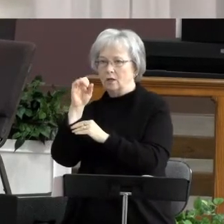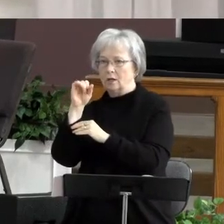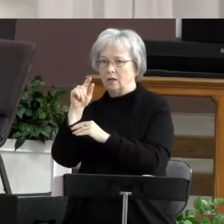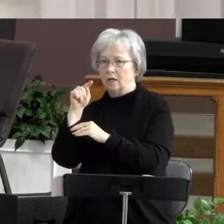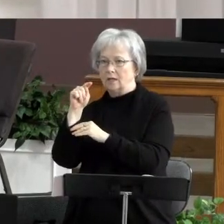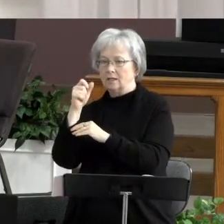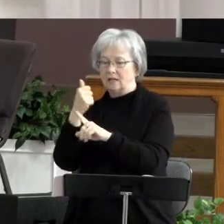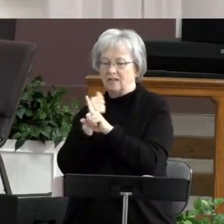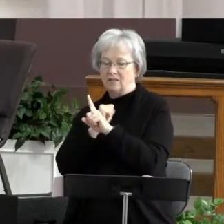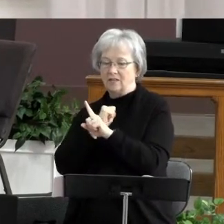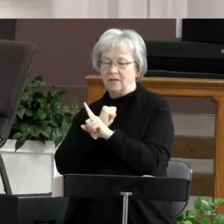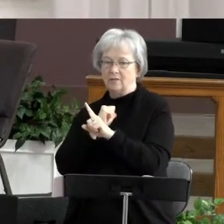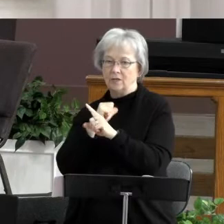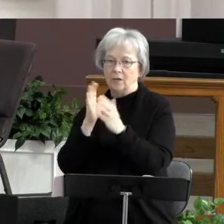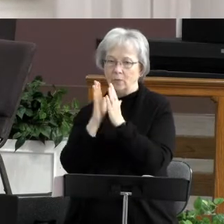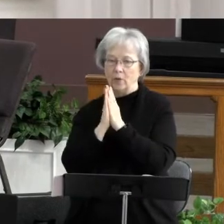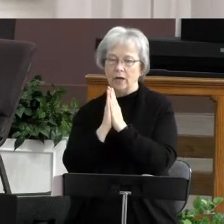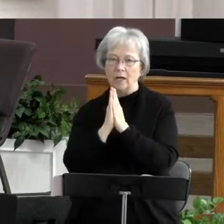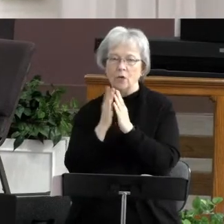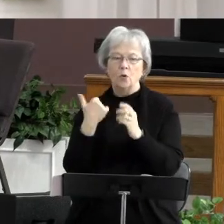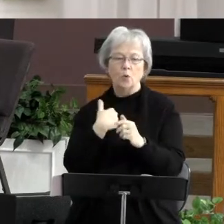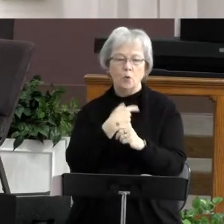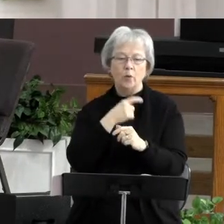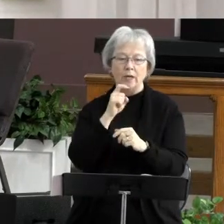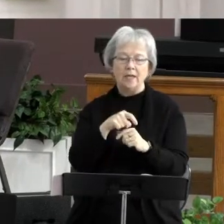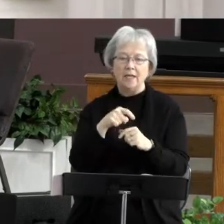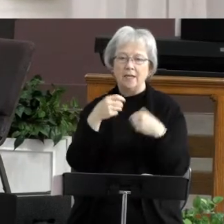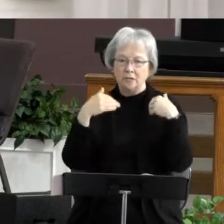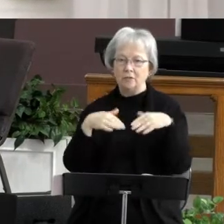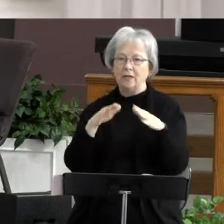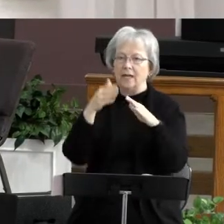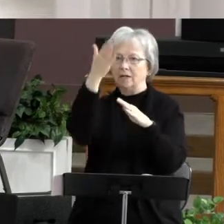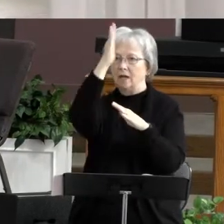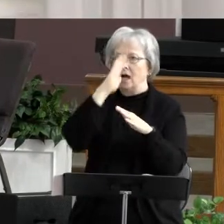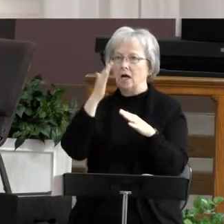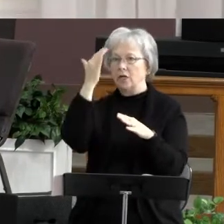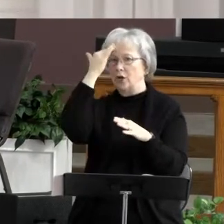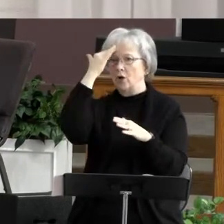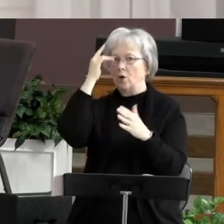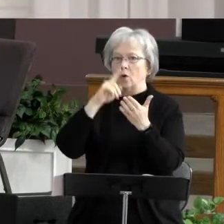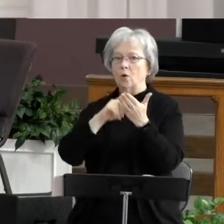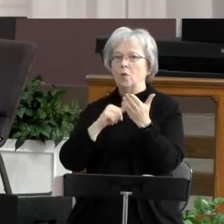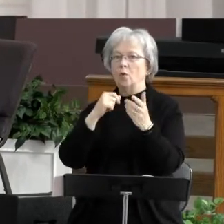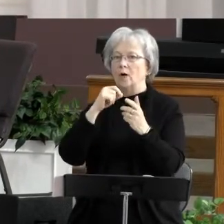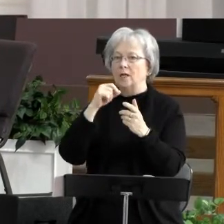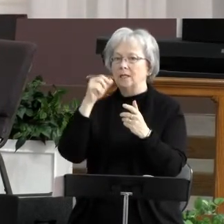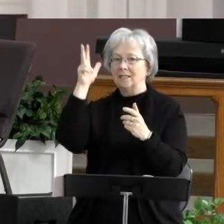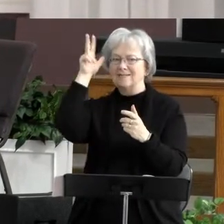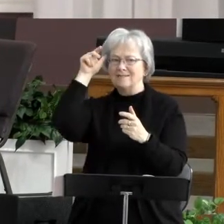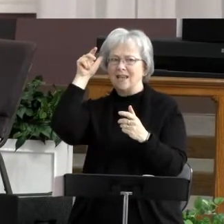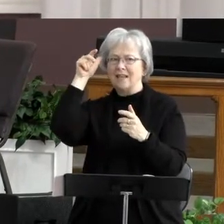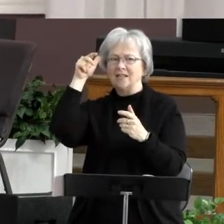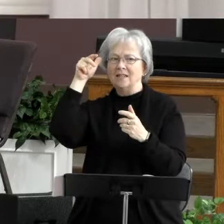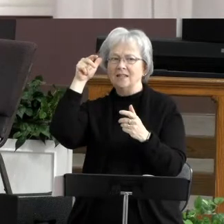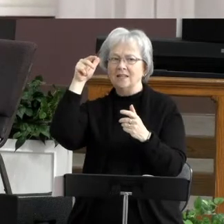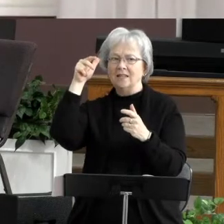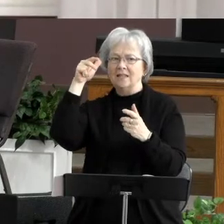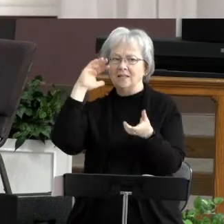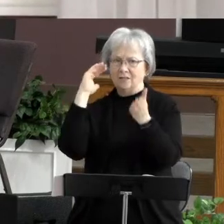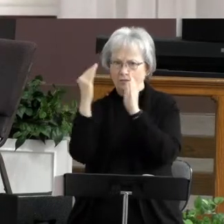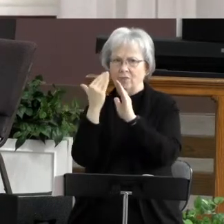We need to let God know the things that Satan is throwing up in our face that are causing us to be